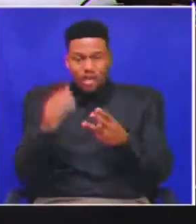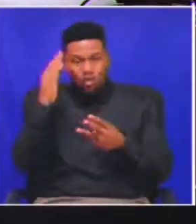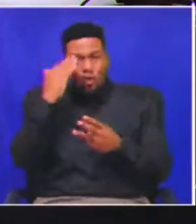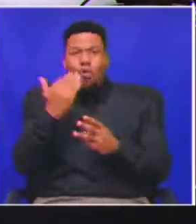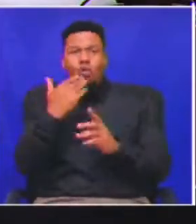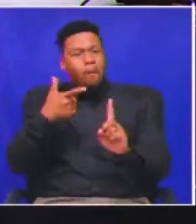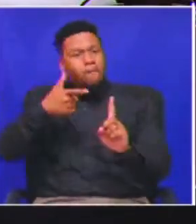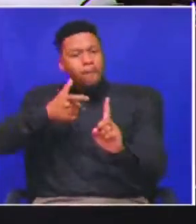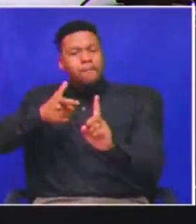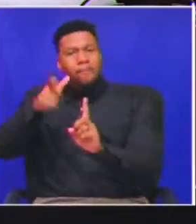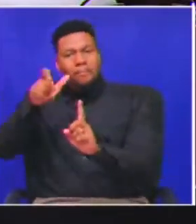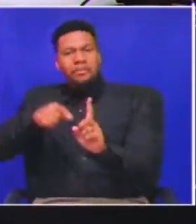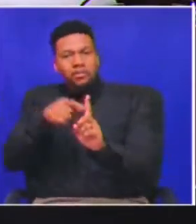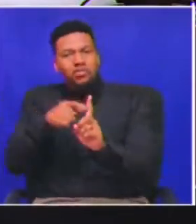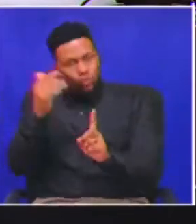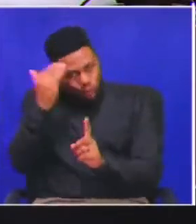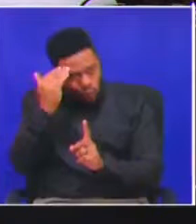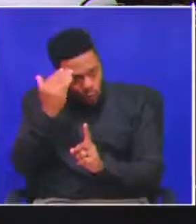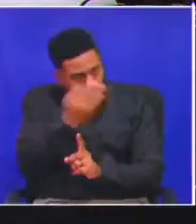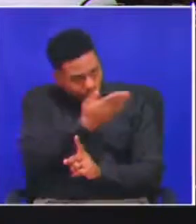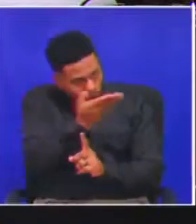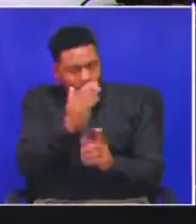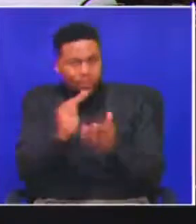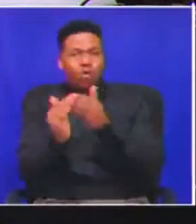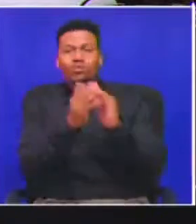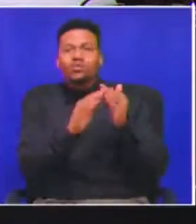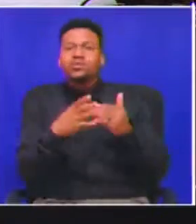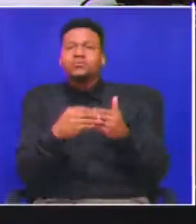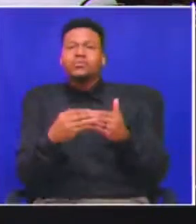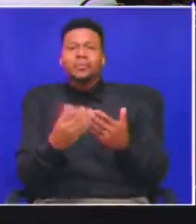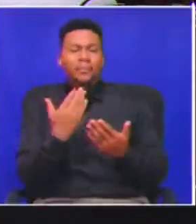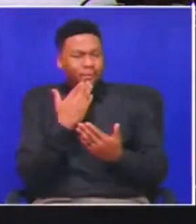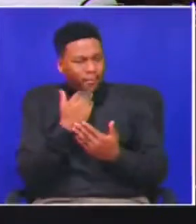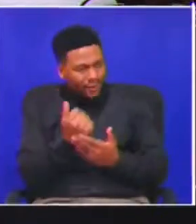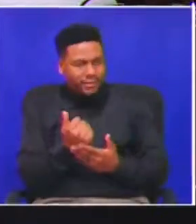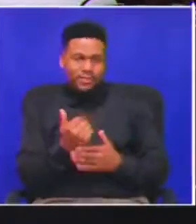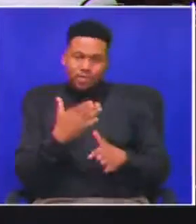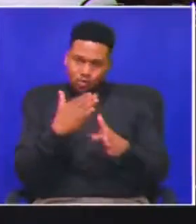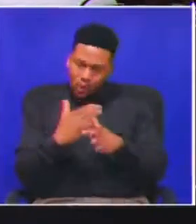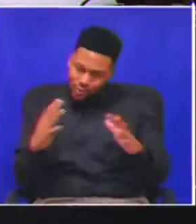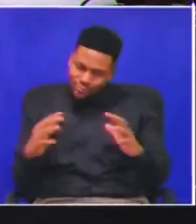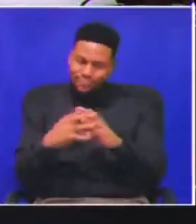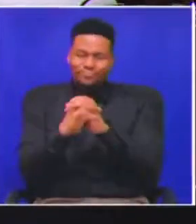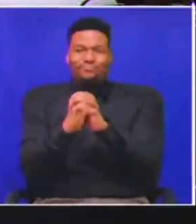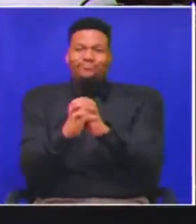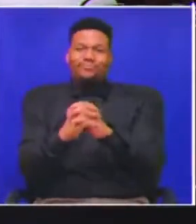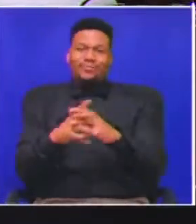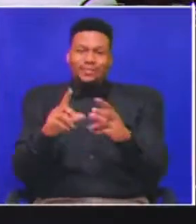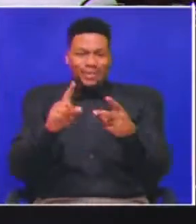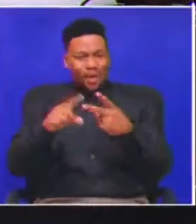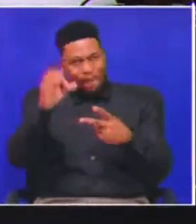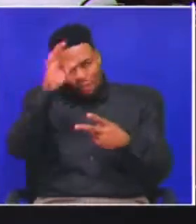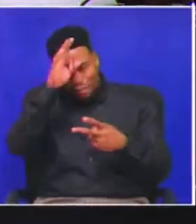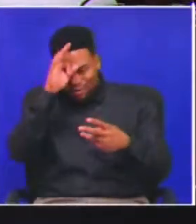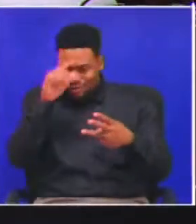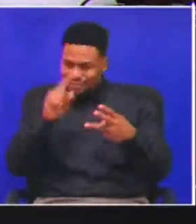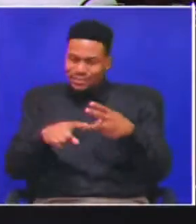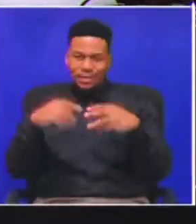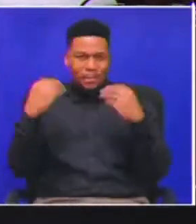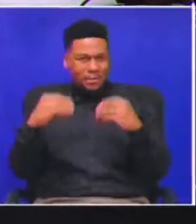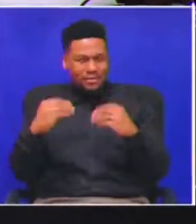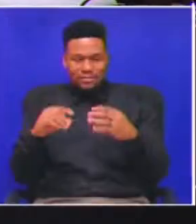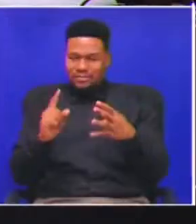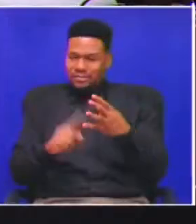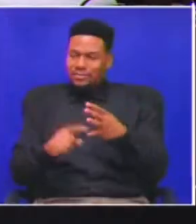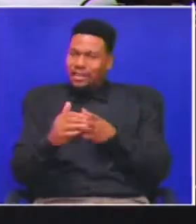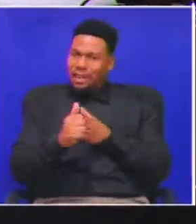work together as the police, as members of the community, as businesses, as religious